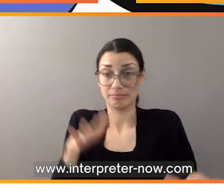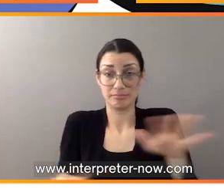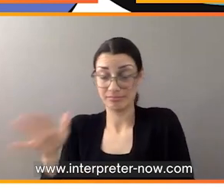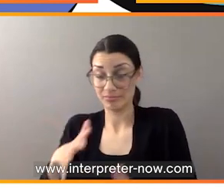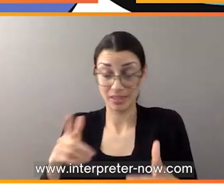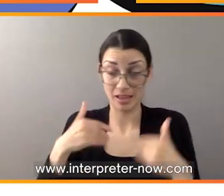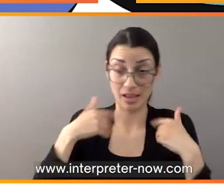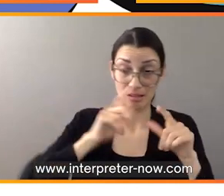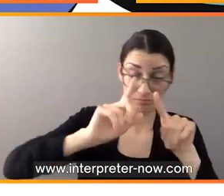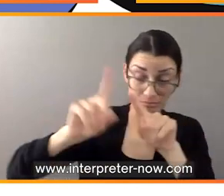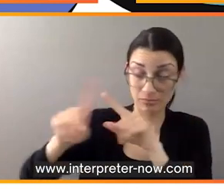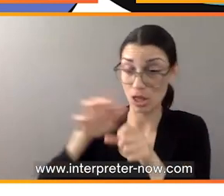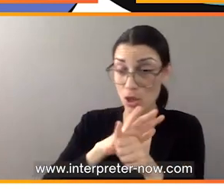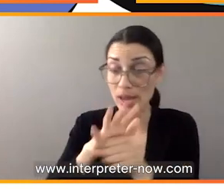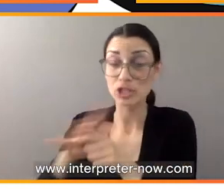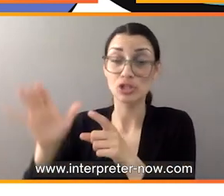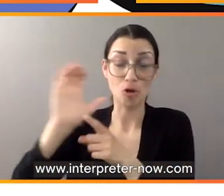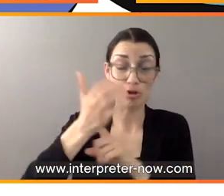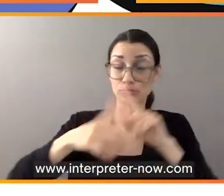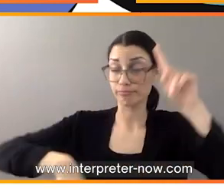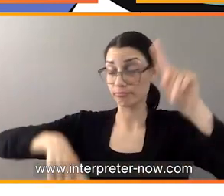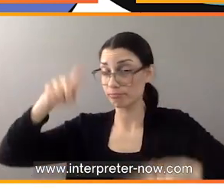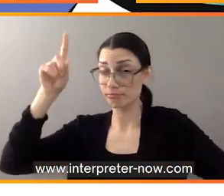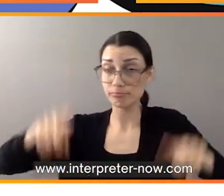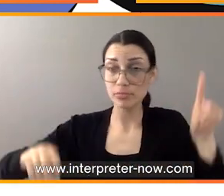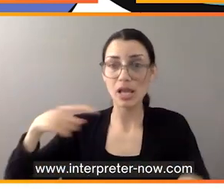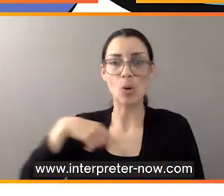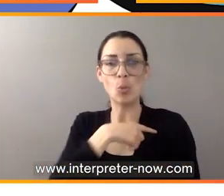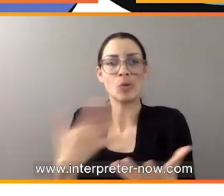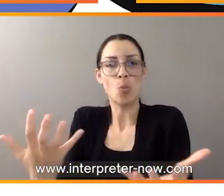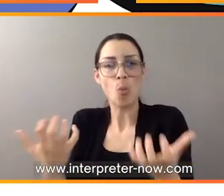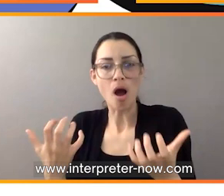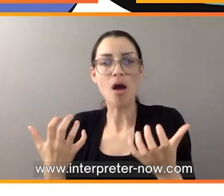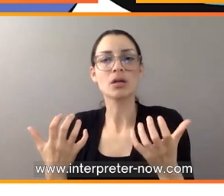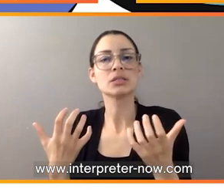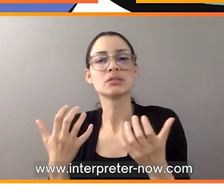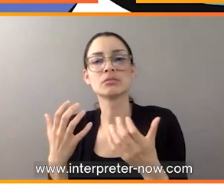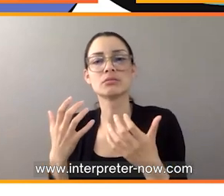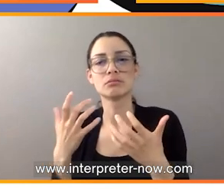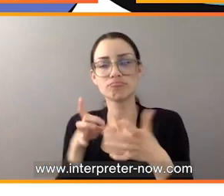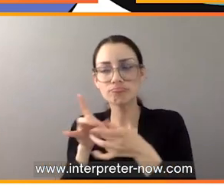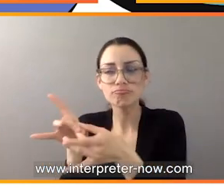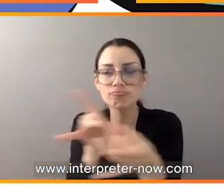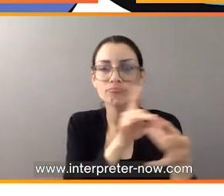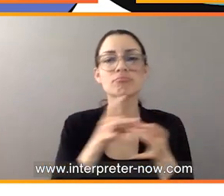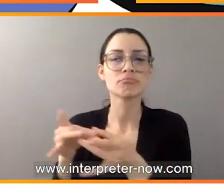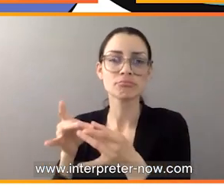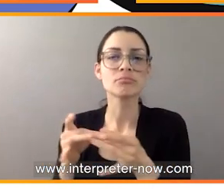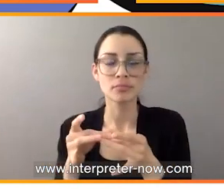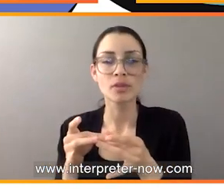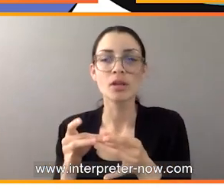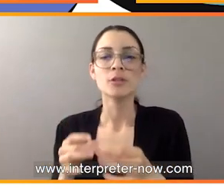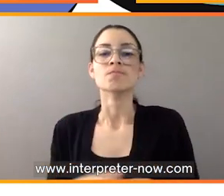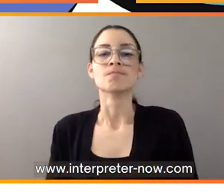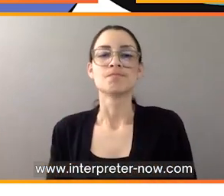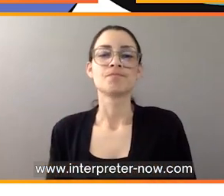in terms of locations. And part of the culture that we want to preserve is like this collaboration and